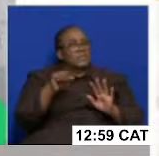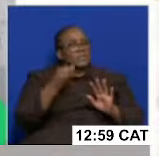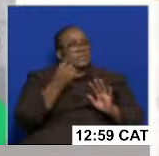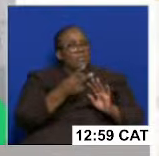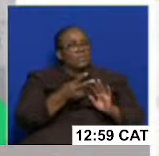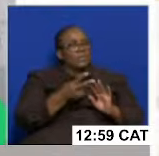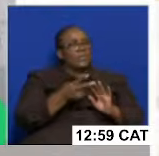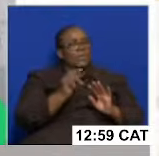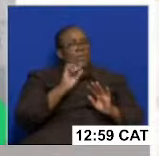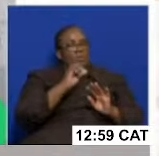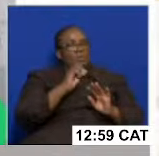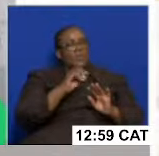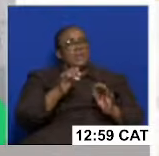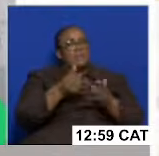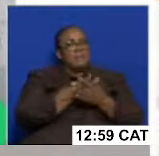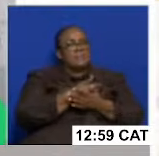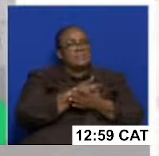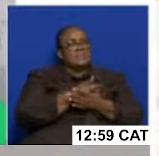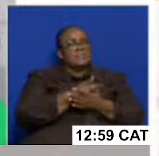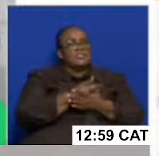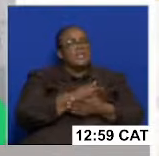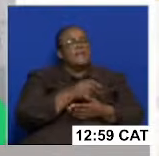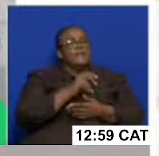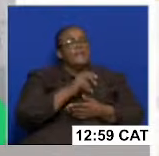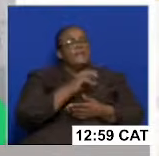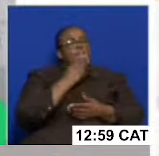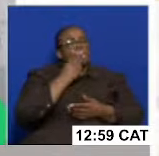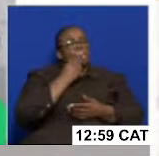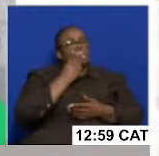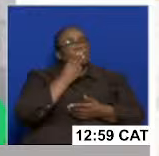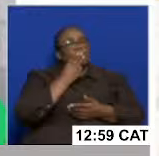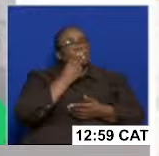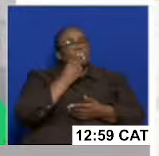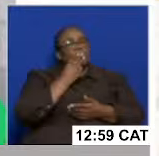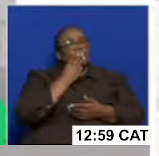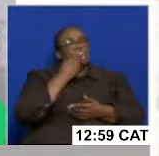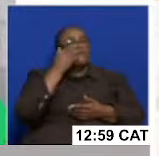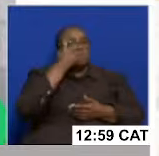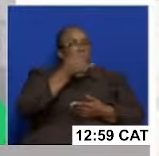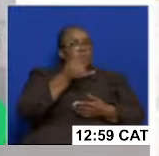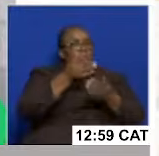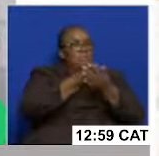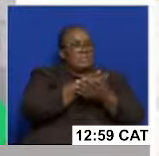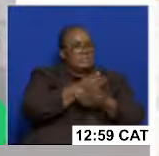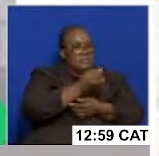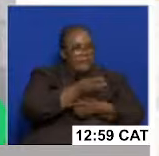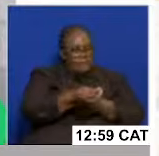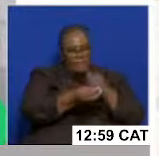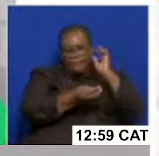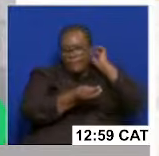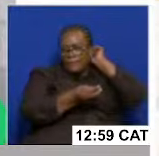see. 16:33. Do you see that? And if you flip Yes, to the sir. top of page 9, please turn over.